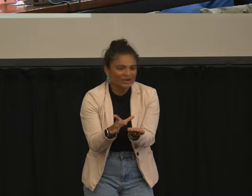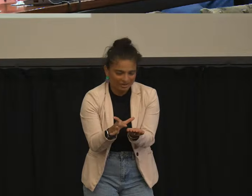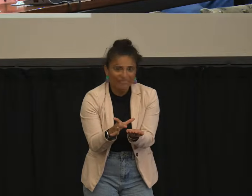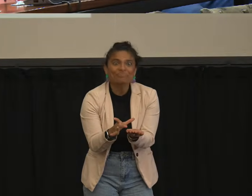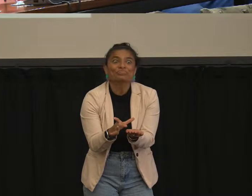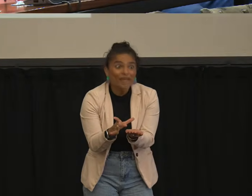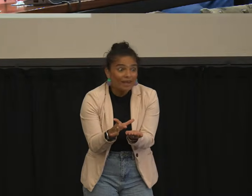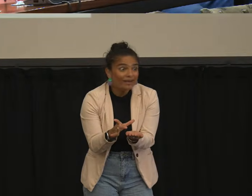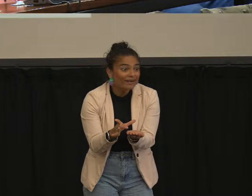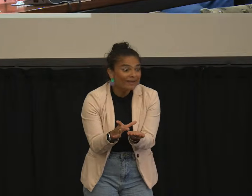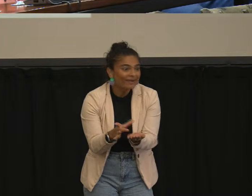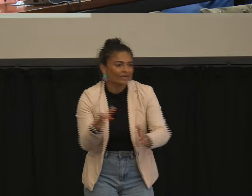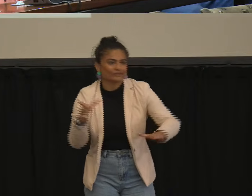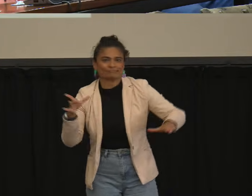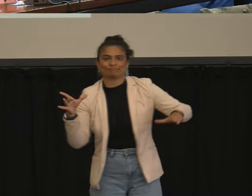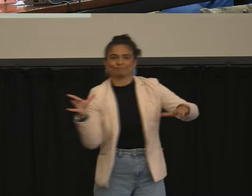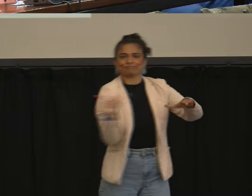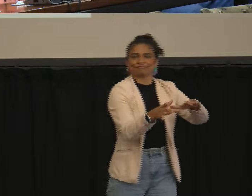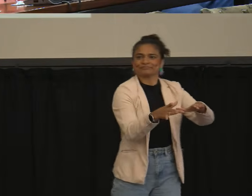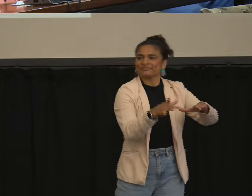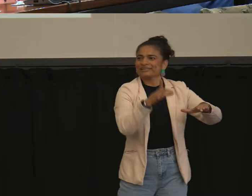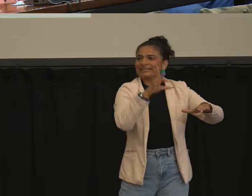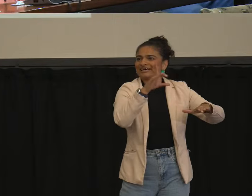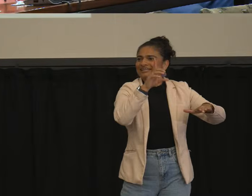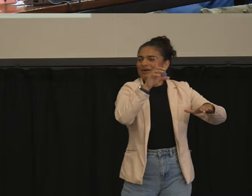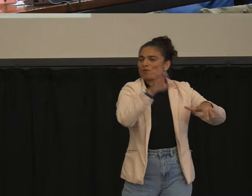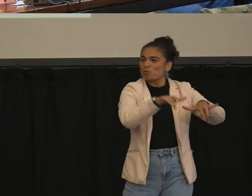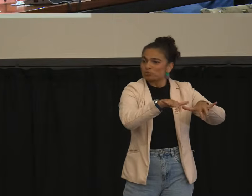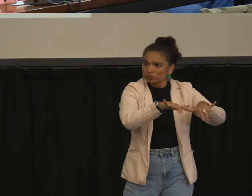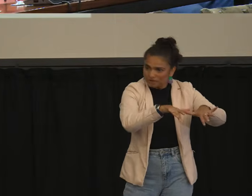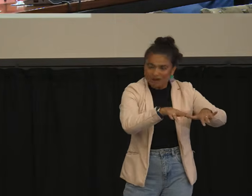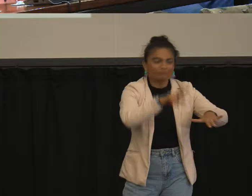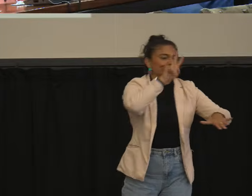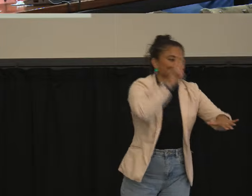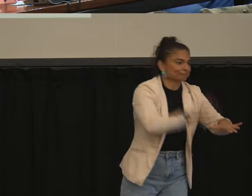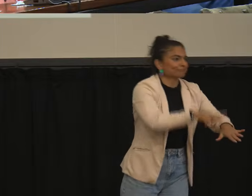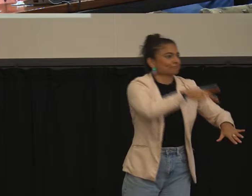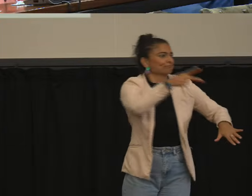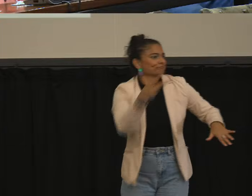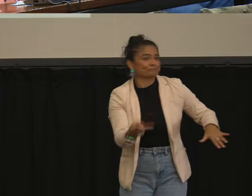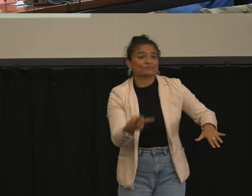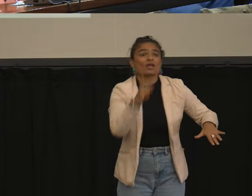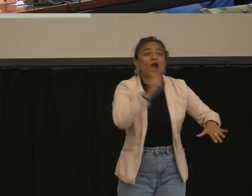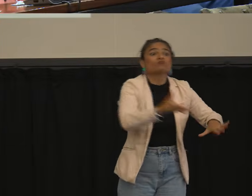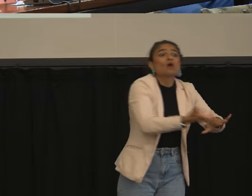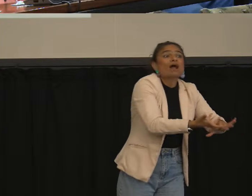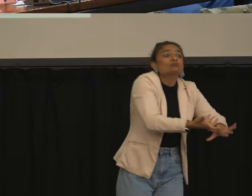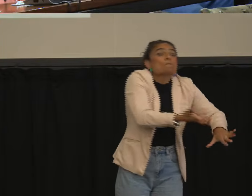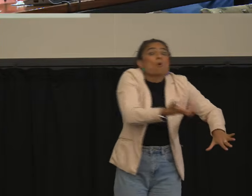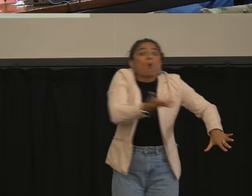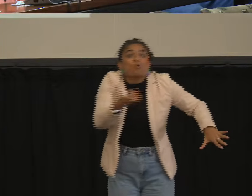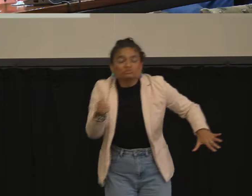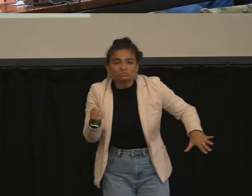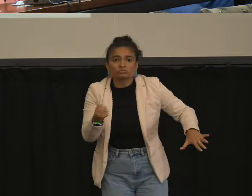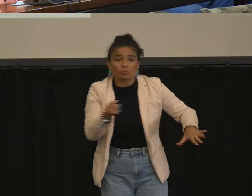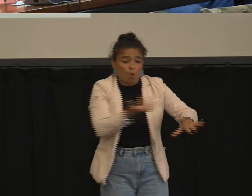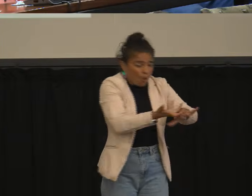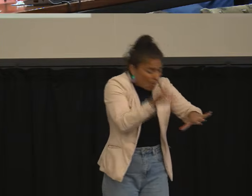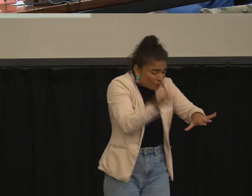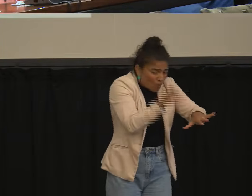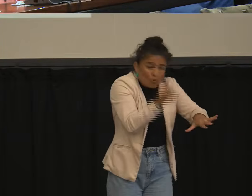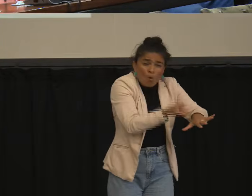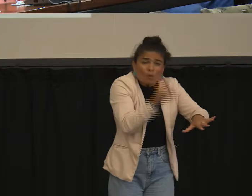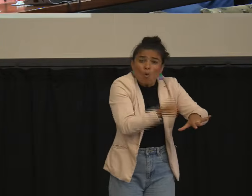it's so beautiful. When we first had the DVDs, it was quite exciting. You put that into your device, and then you